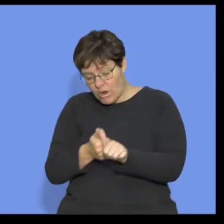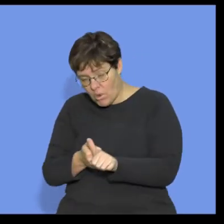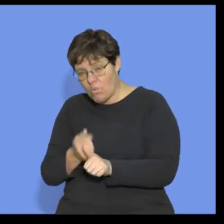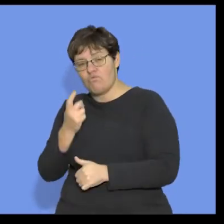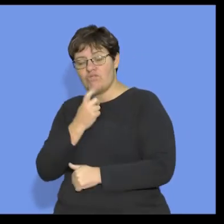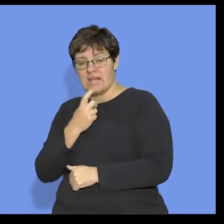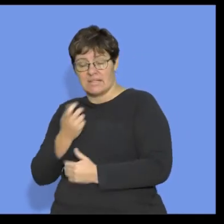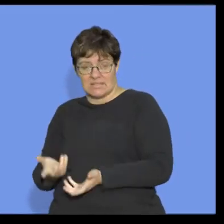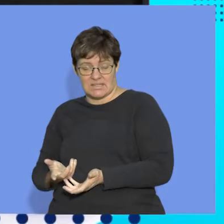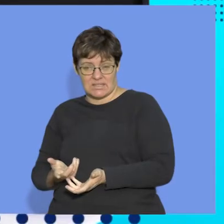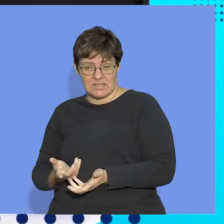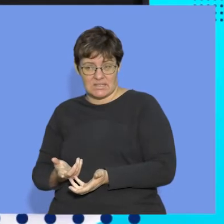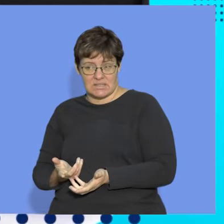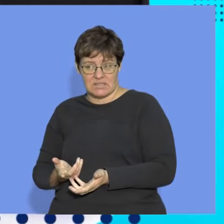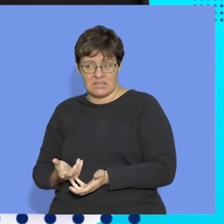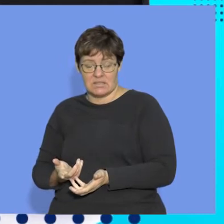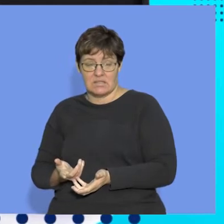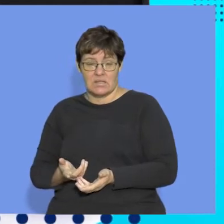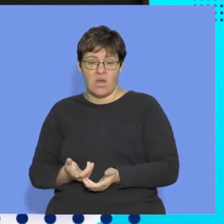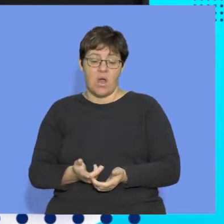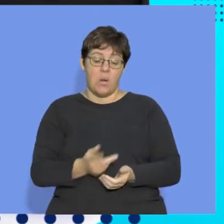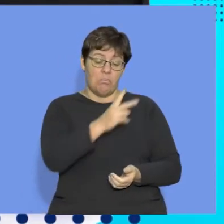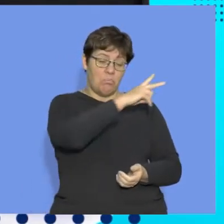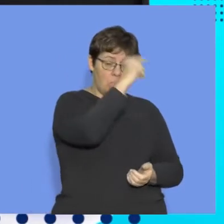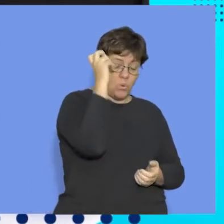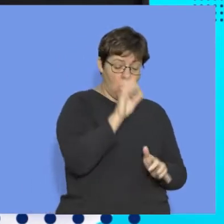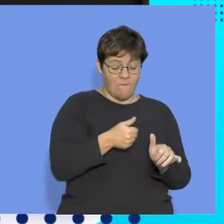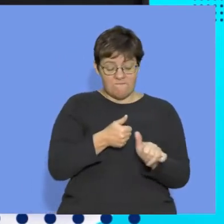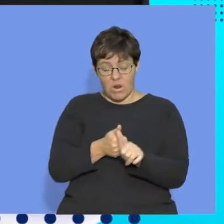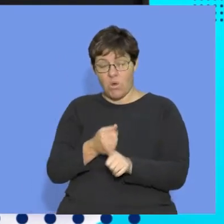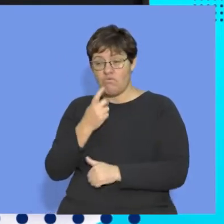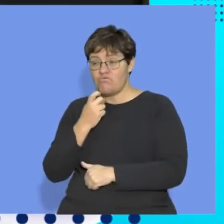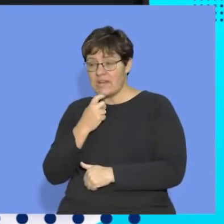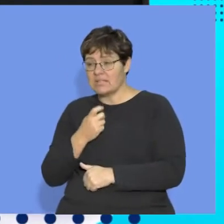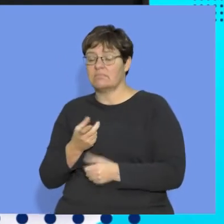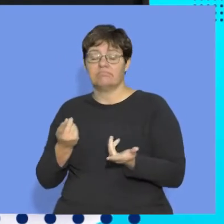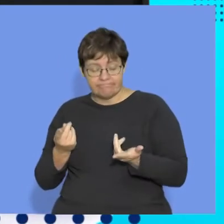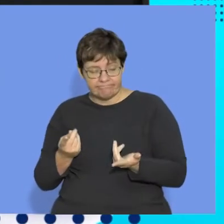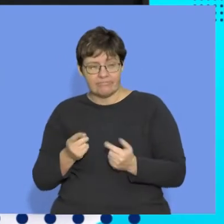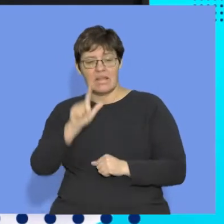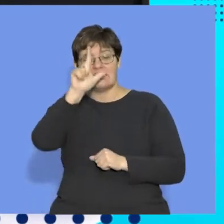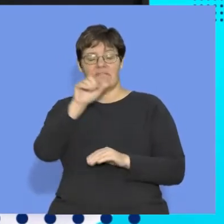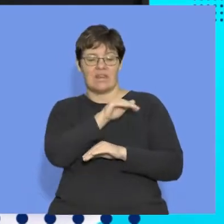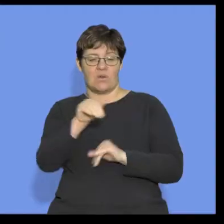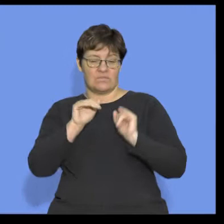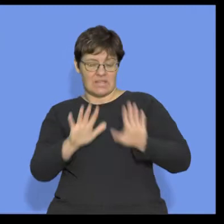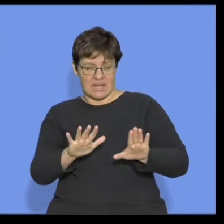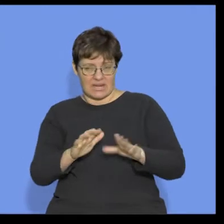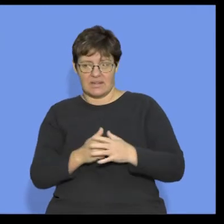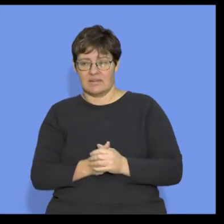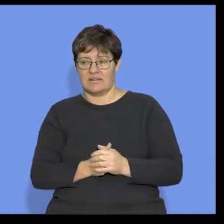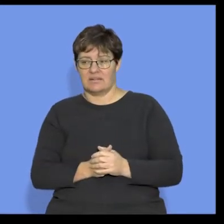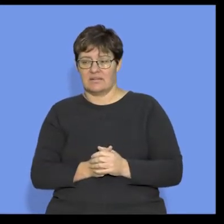red. The chance of getting blue followed by red will give us 7 out of